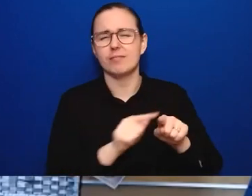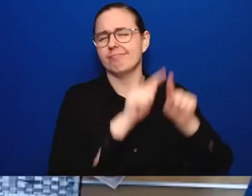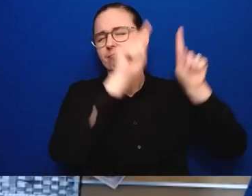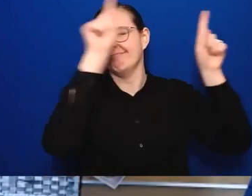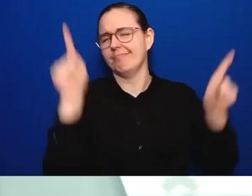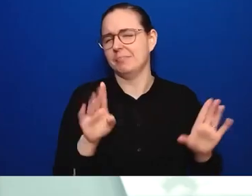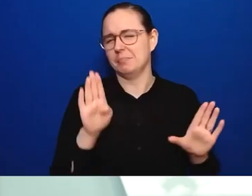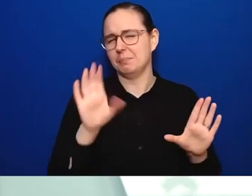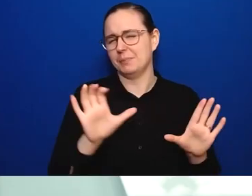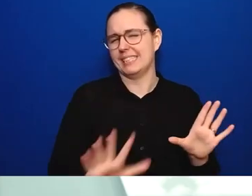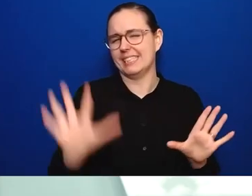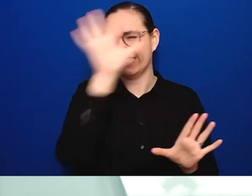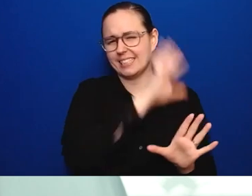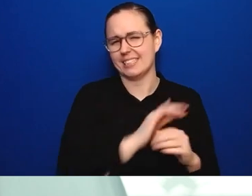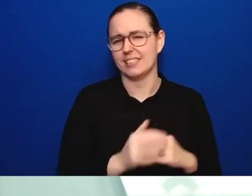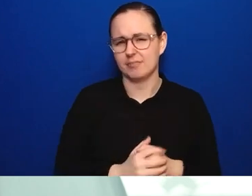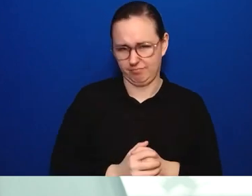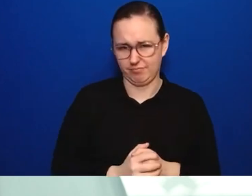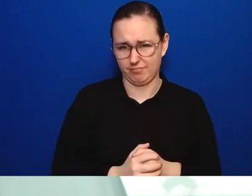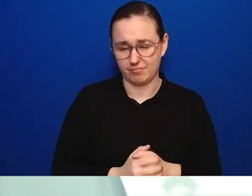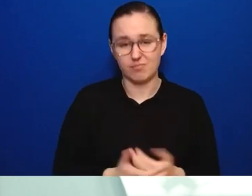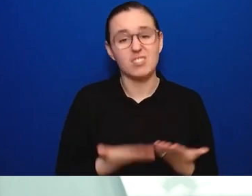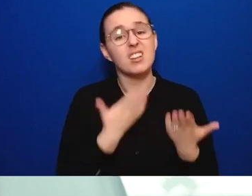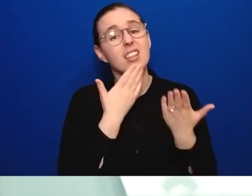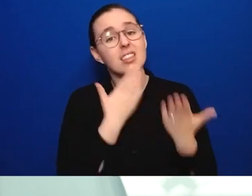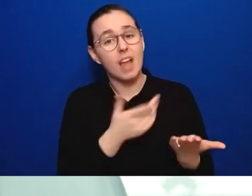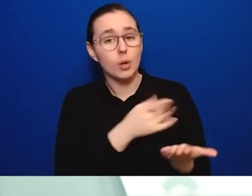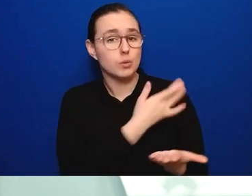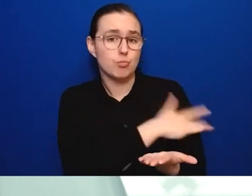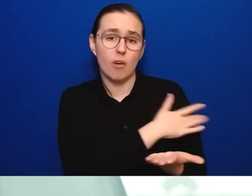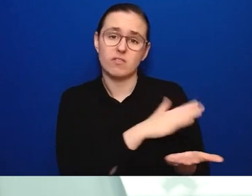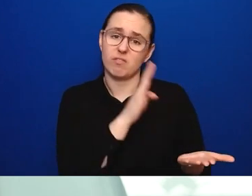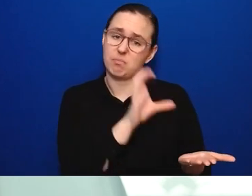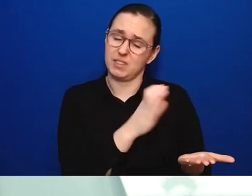you. Thank you.